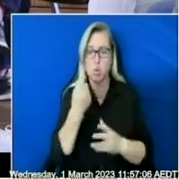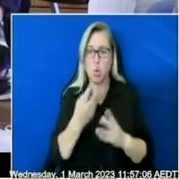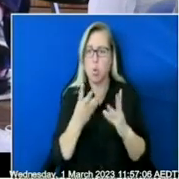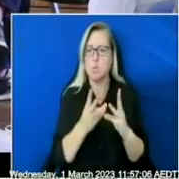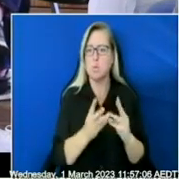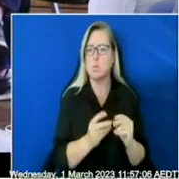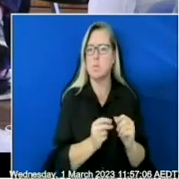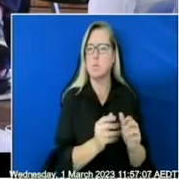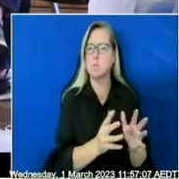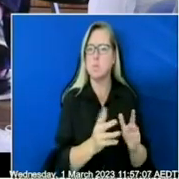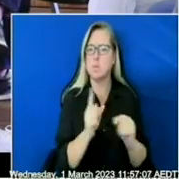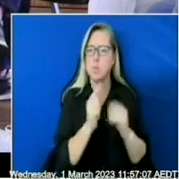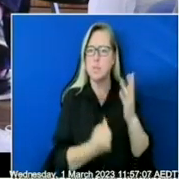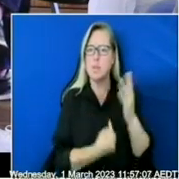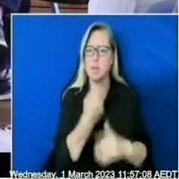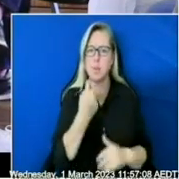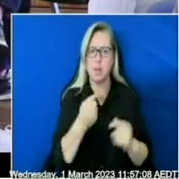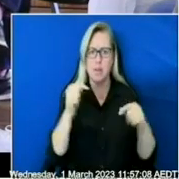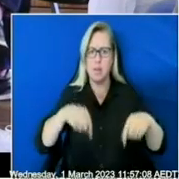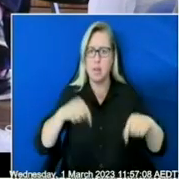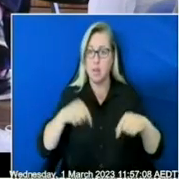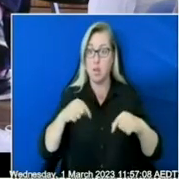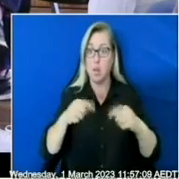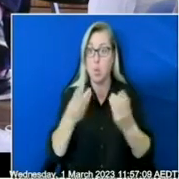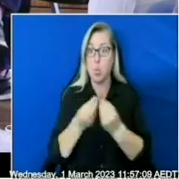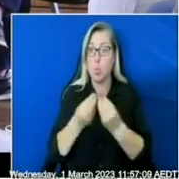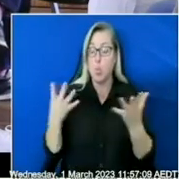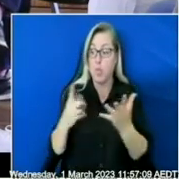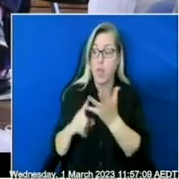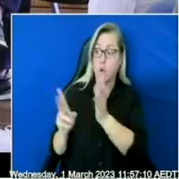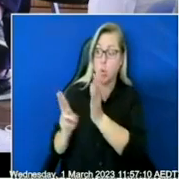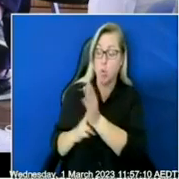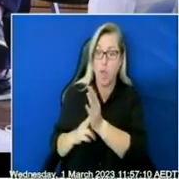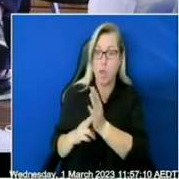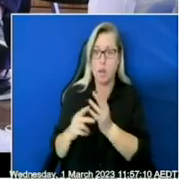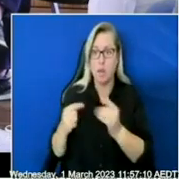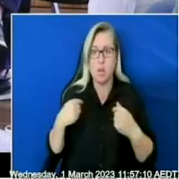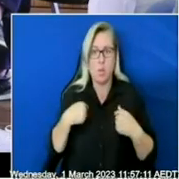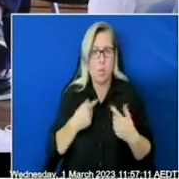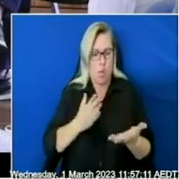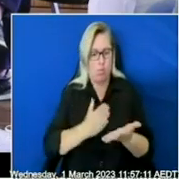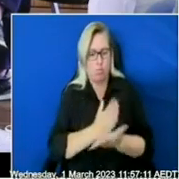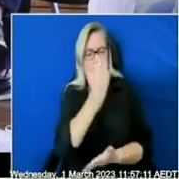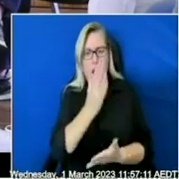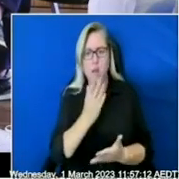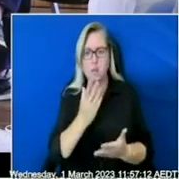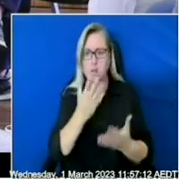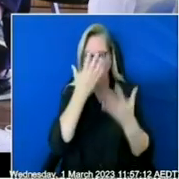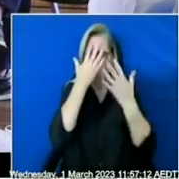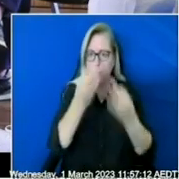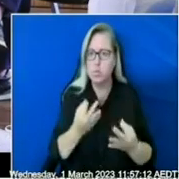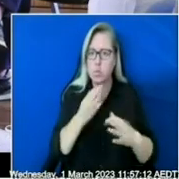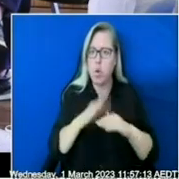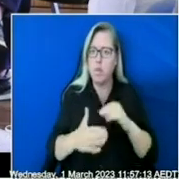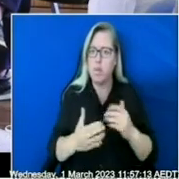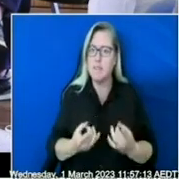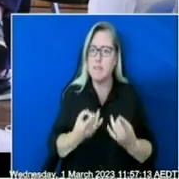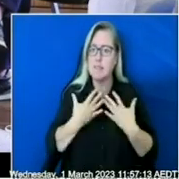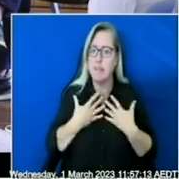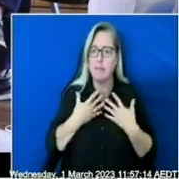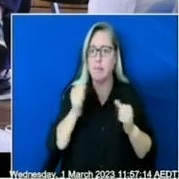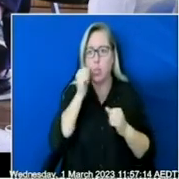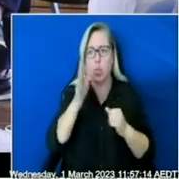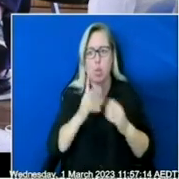the right to be self-determining without that declaration. Mm-hmm. So that's got us to where we are today, our self-determination. But